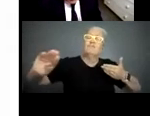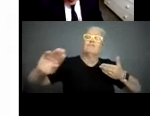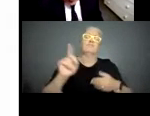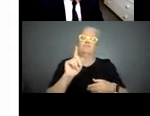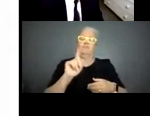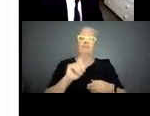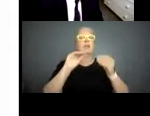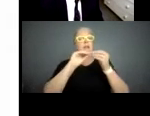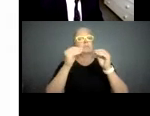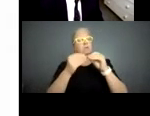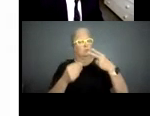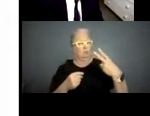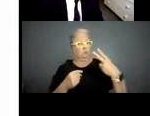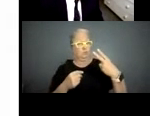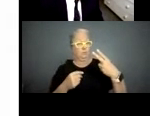we?